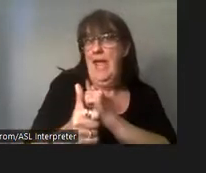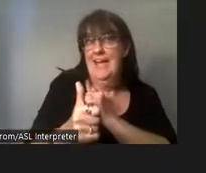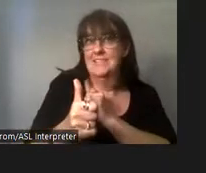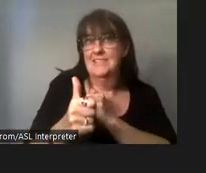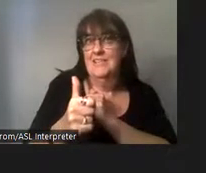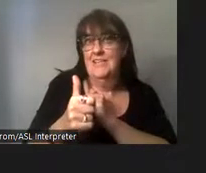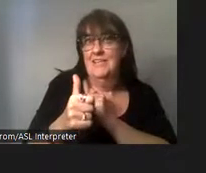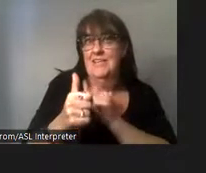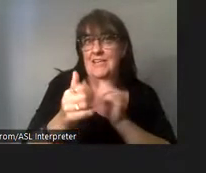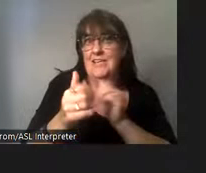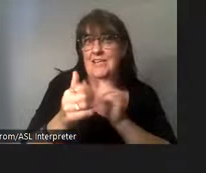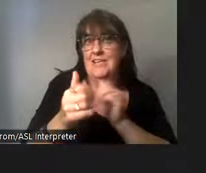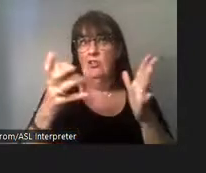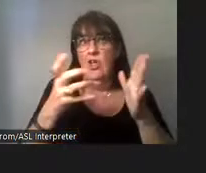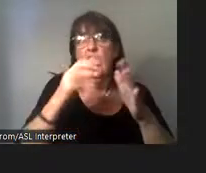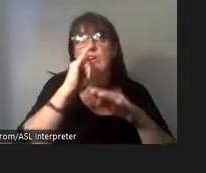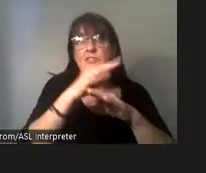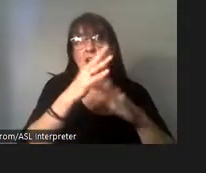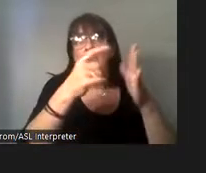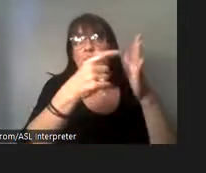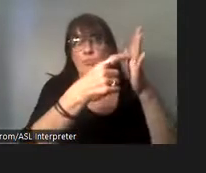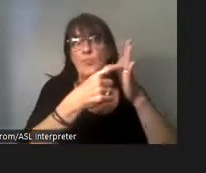you know, a lot of job requirements